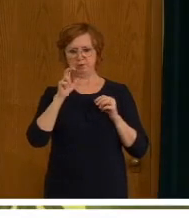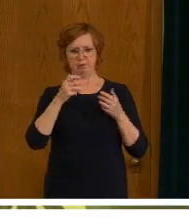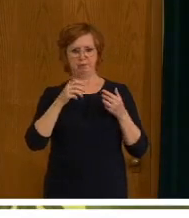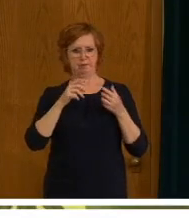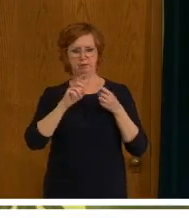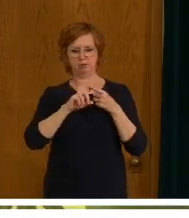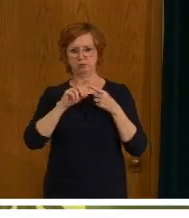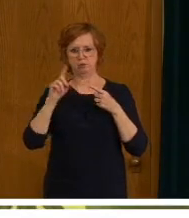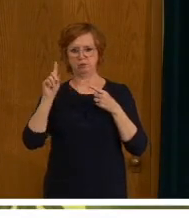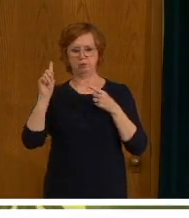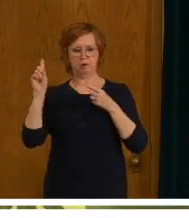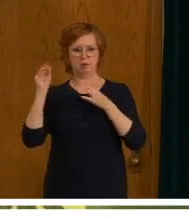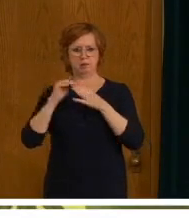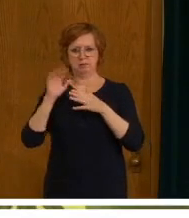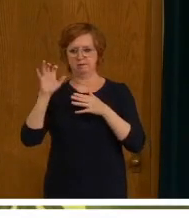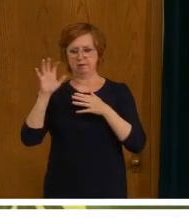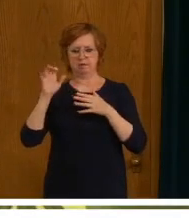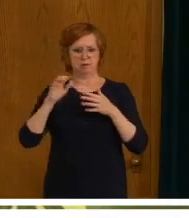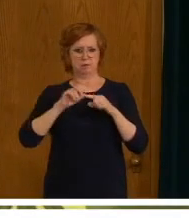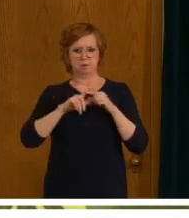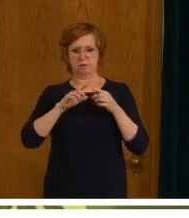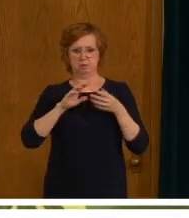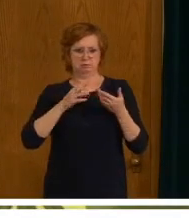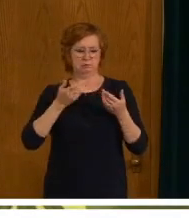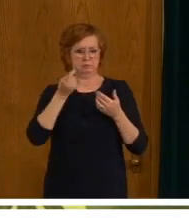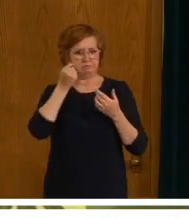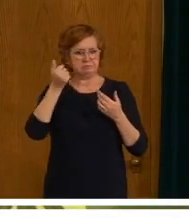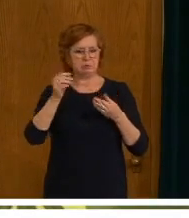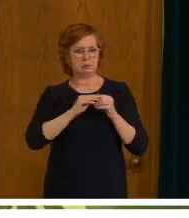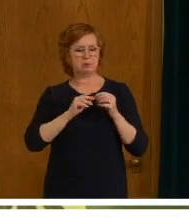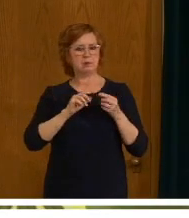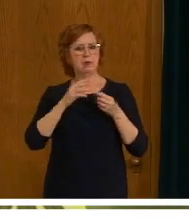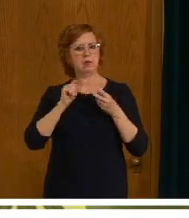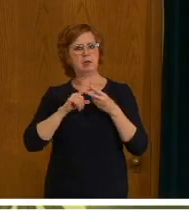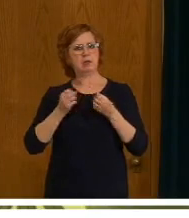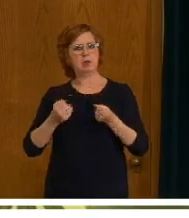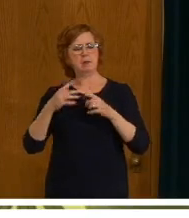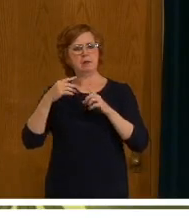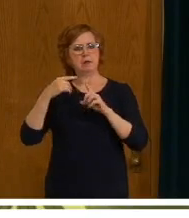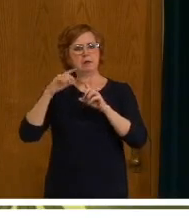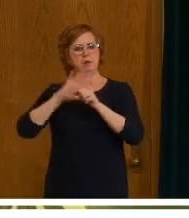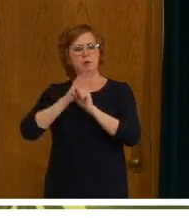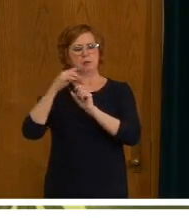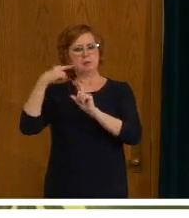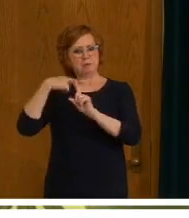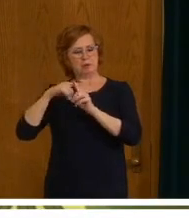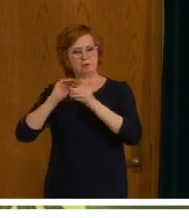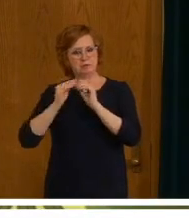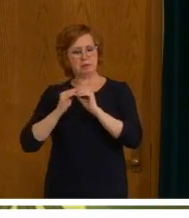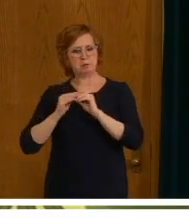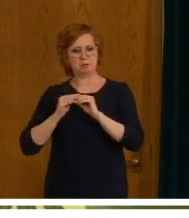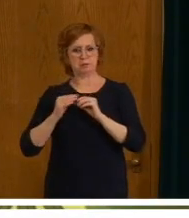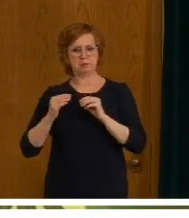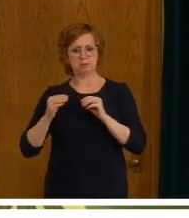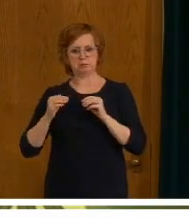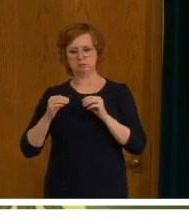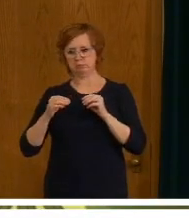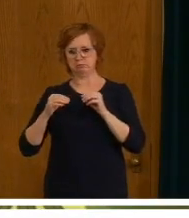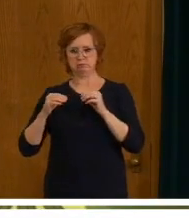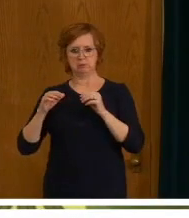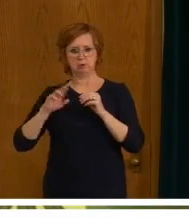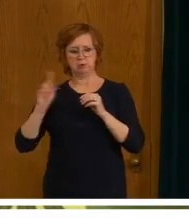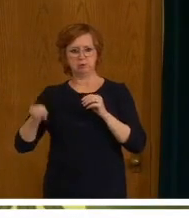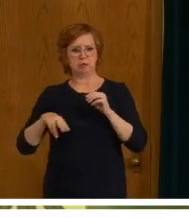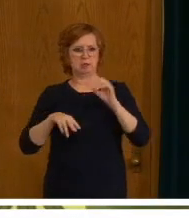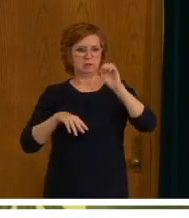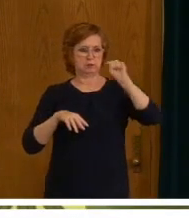2,000. Test positivity rates as well in places like Regina and Saskatchewan can still be up to 10% or